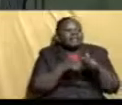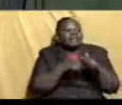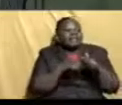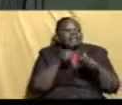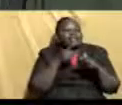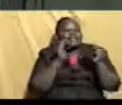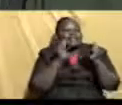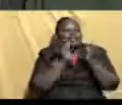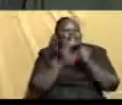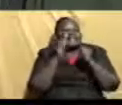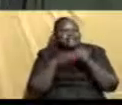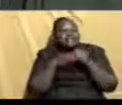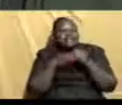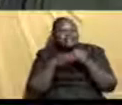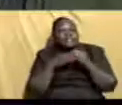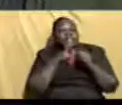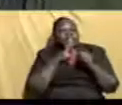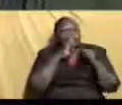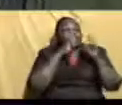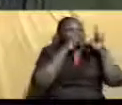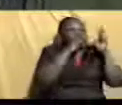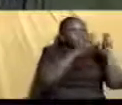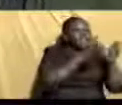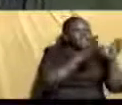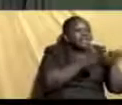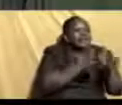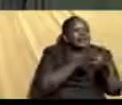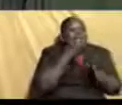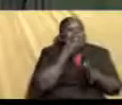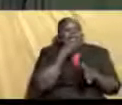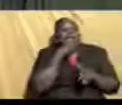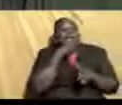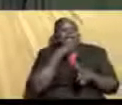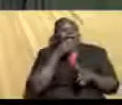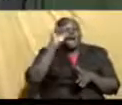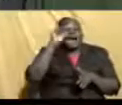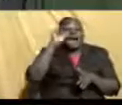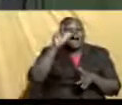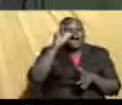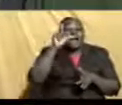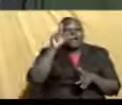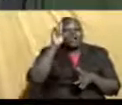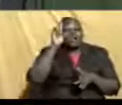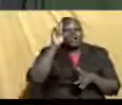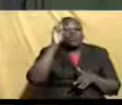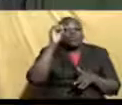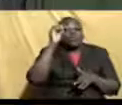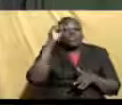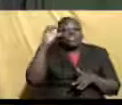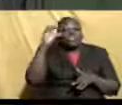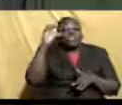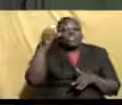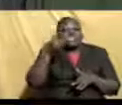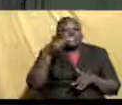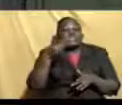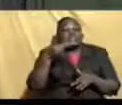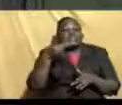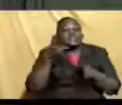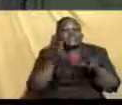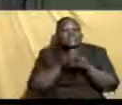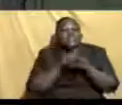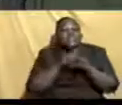respondent, Mr. Aruoche. Then we'll go to the third appellant, and then the